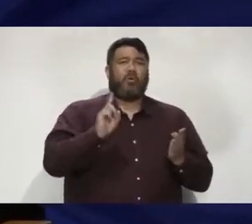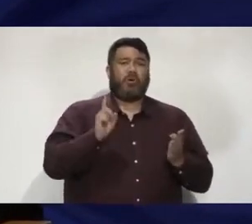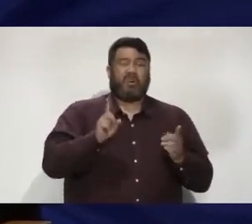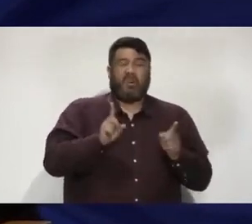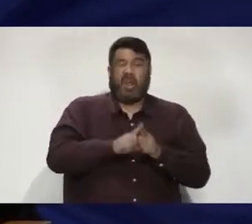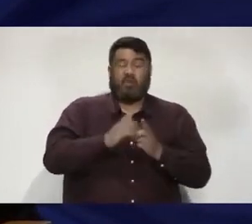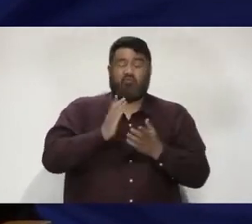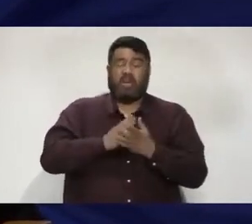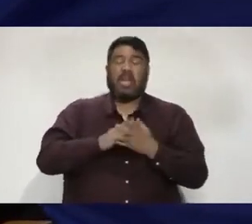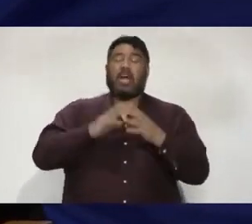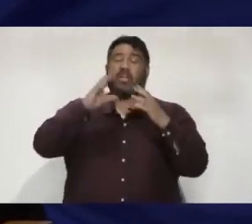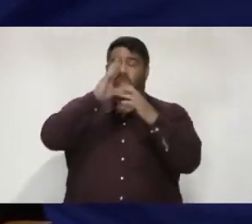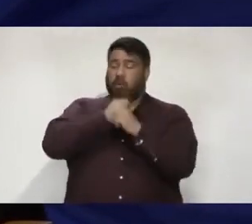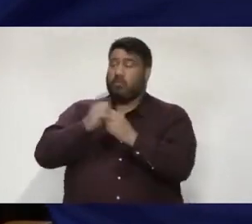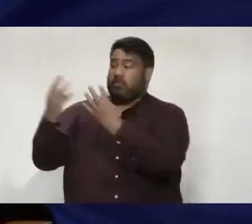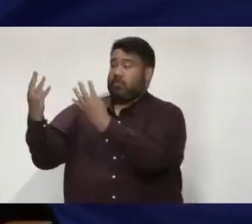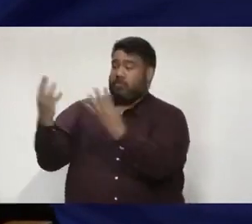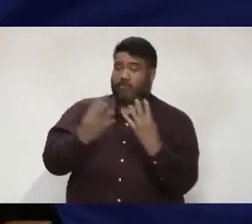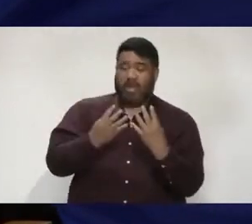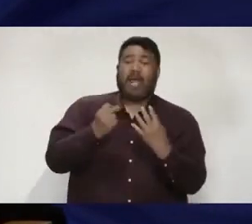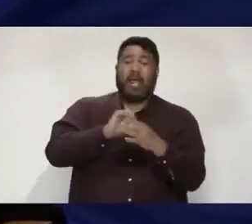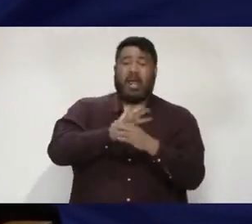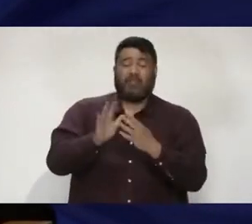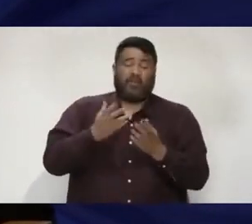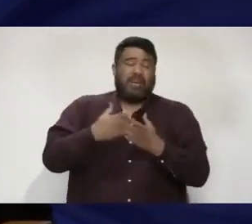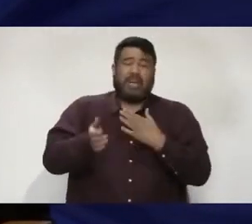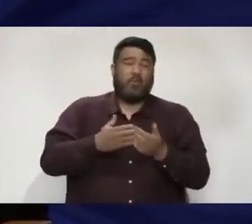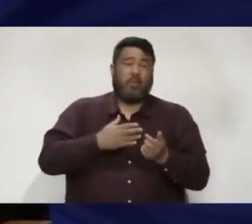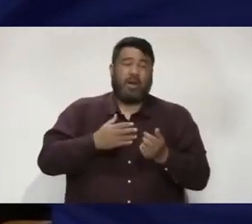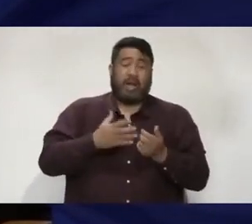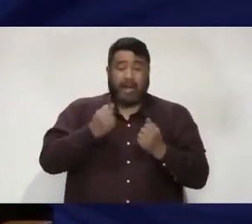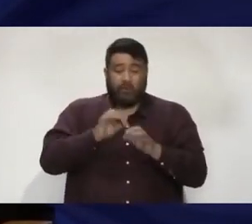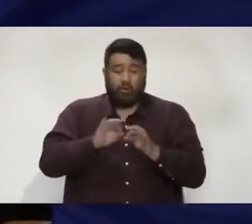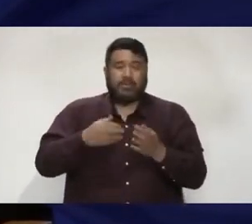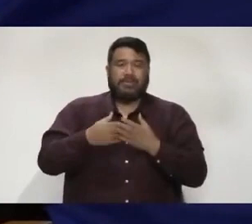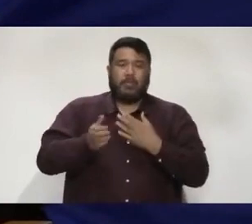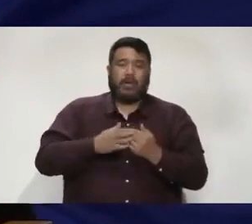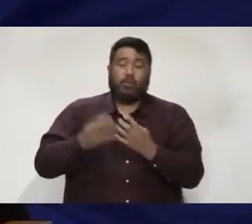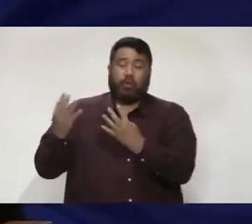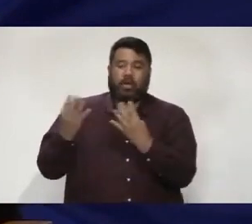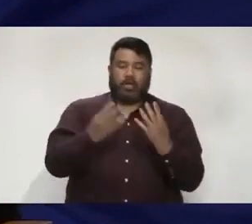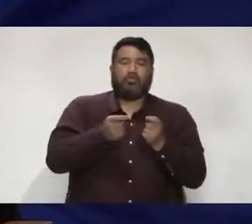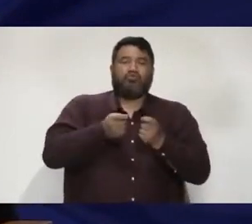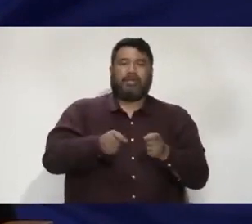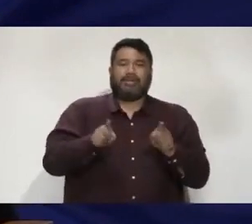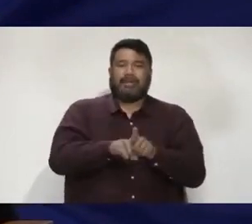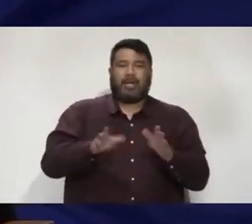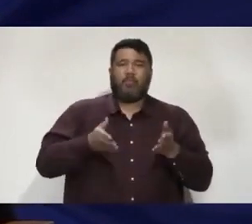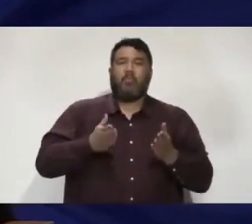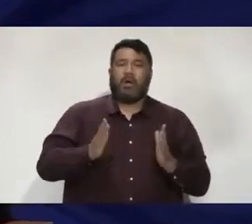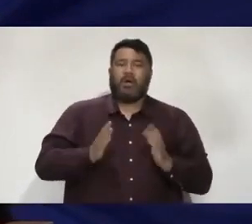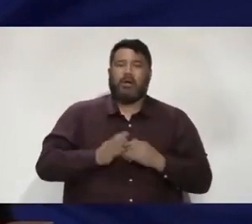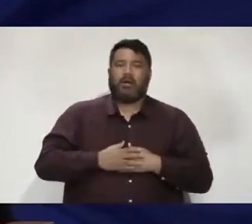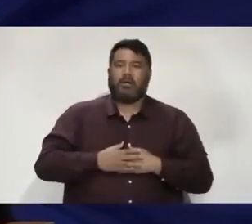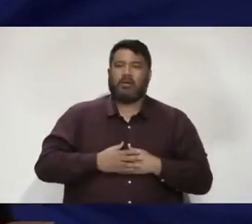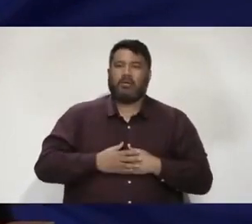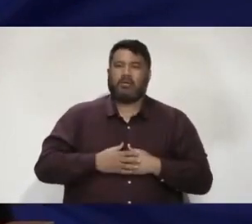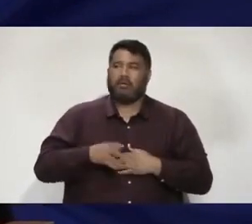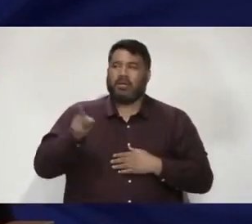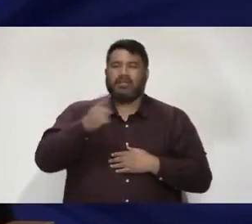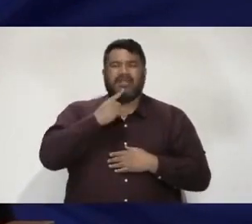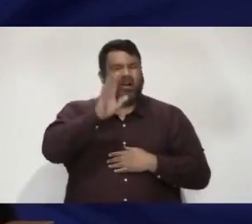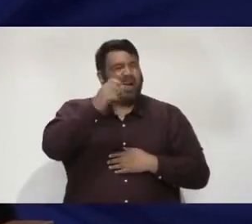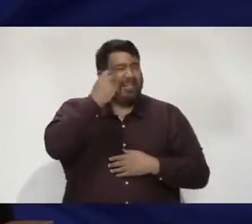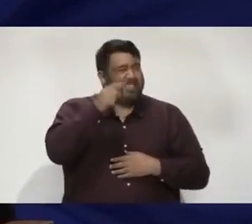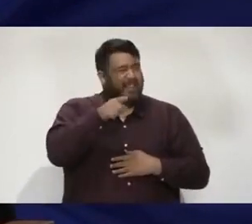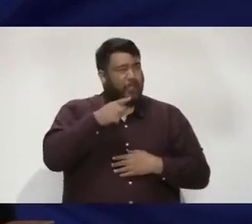they could have COVID. So that day is the 3 most could be important. an extra layer of protection, so why not make that? Yeah, look, and I mean, look, as